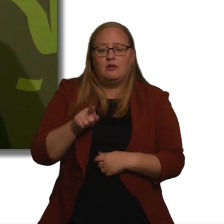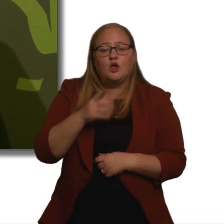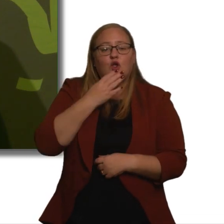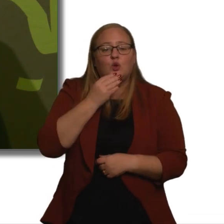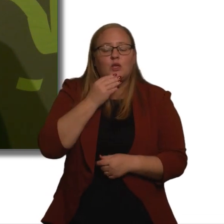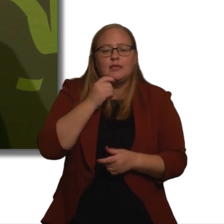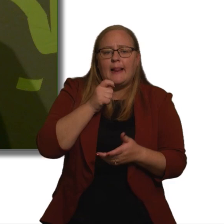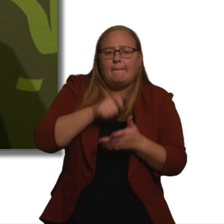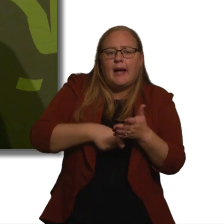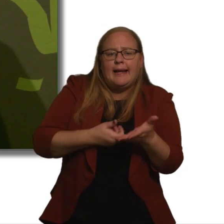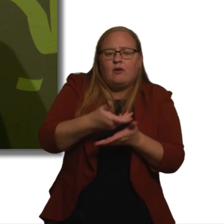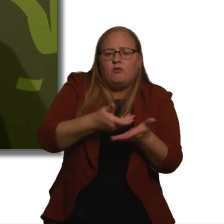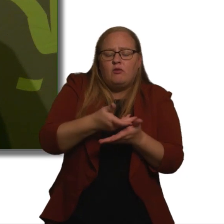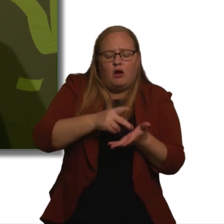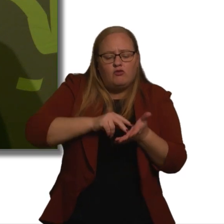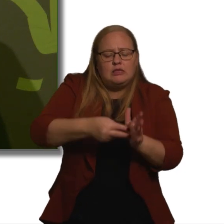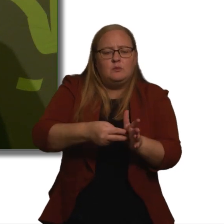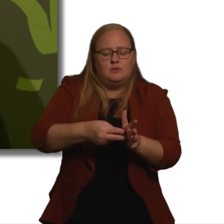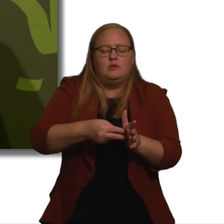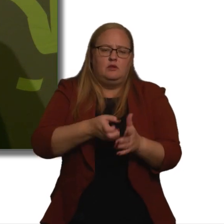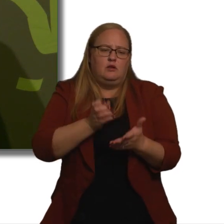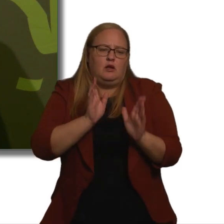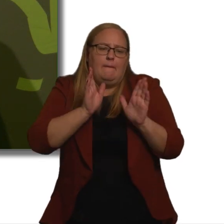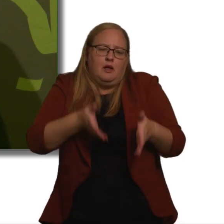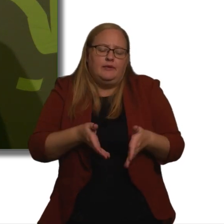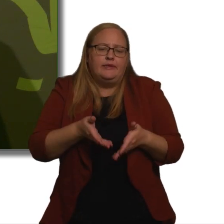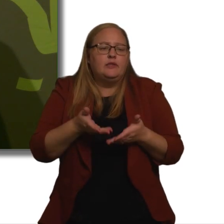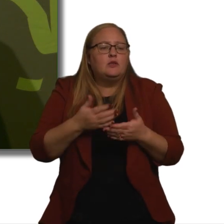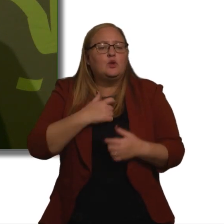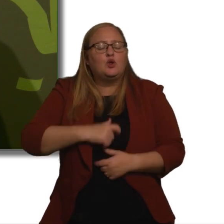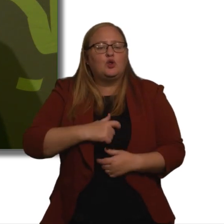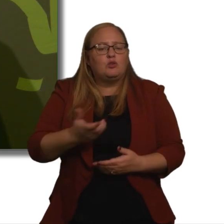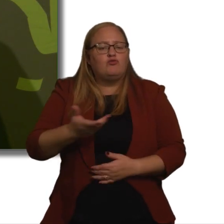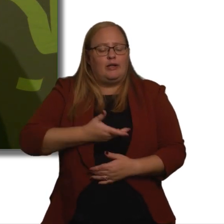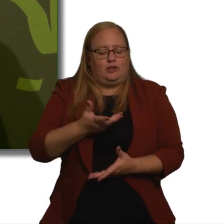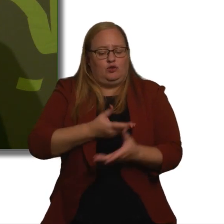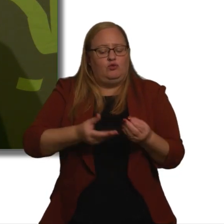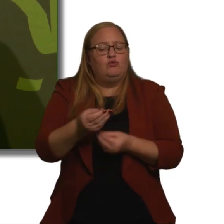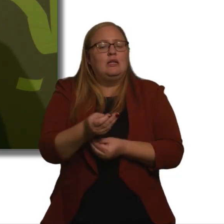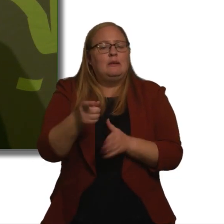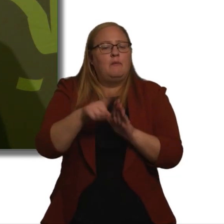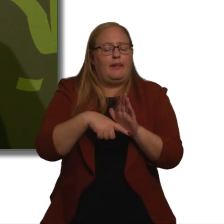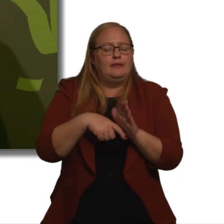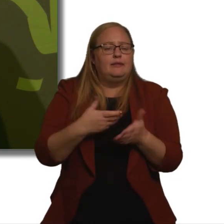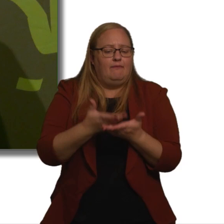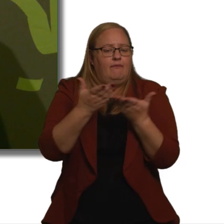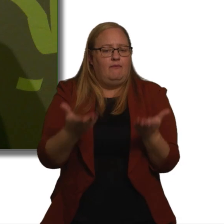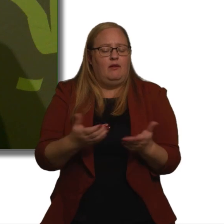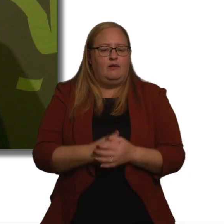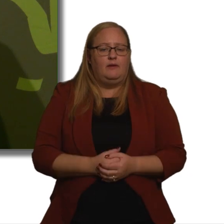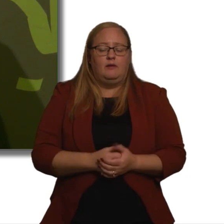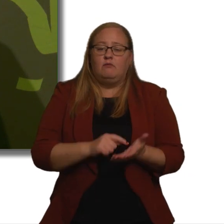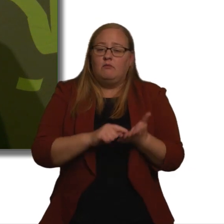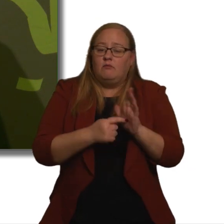we adhere to a shared human rights and trade policy, and this policy reflects our co-op values